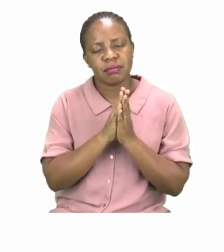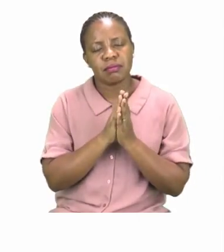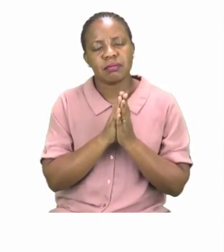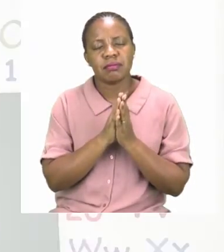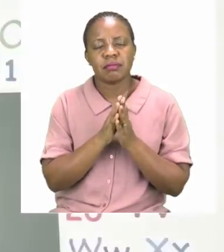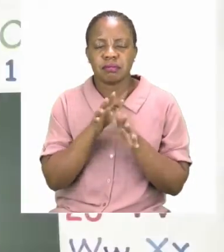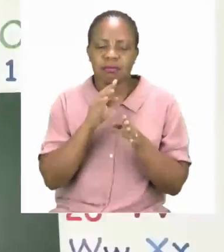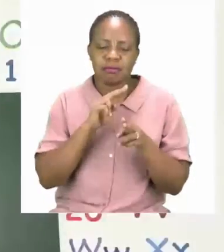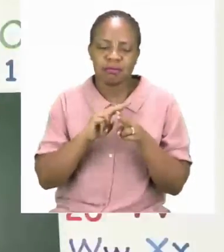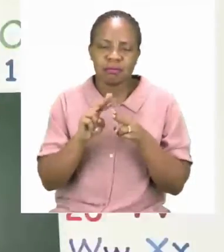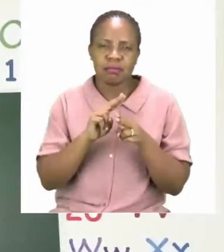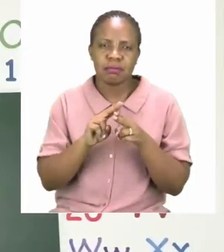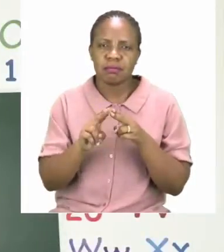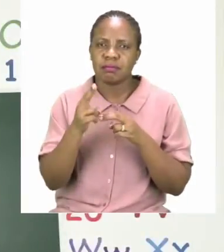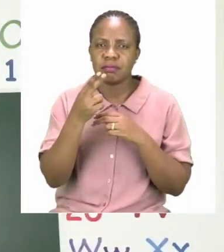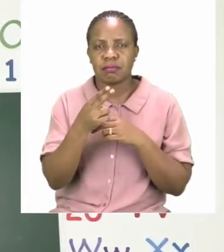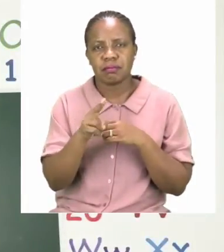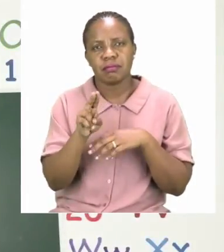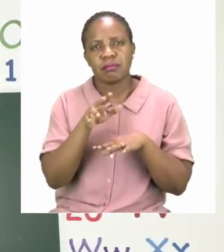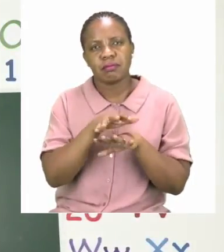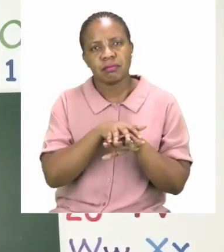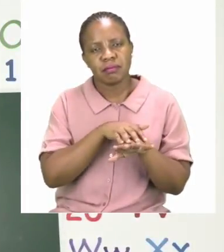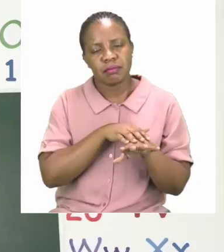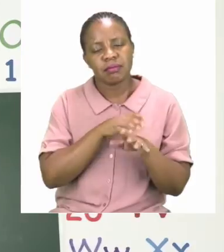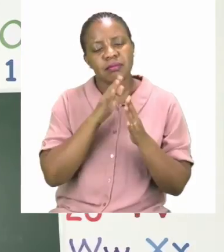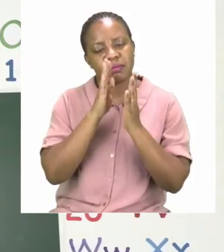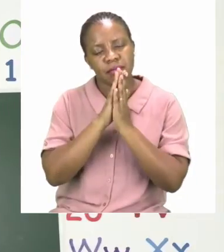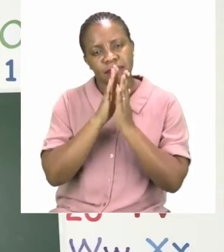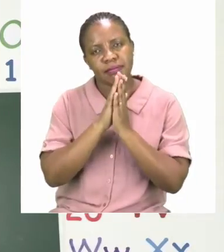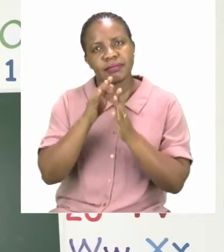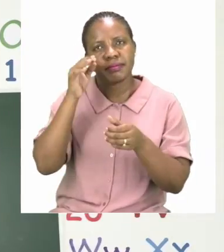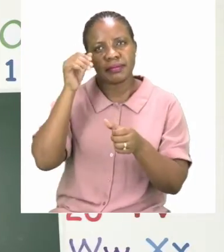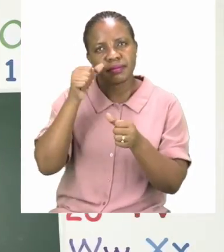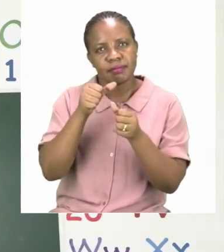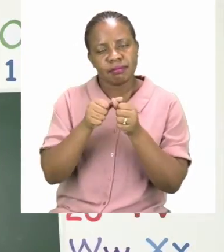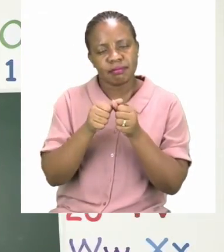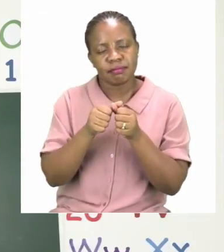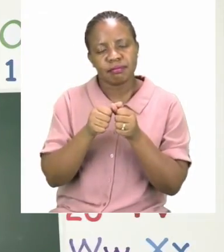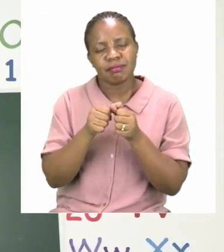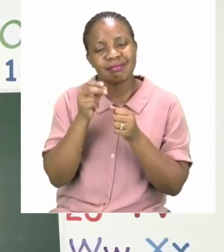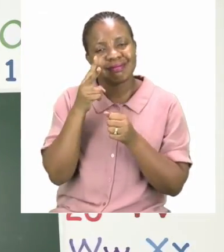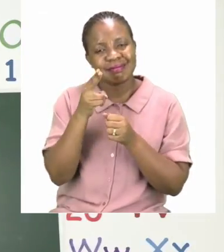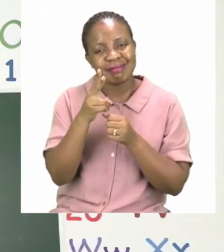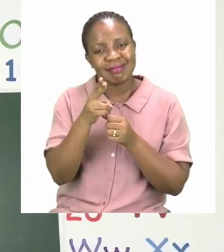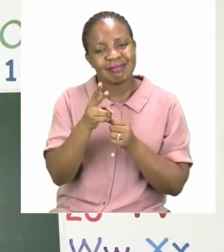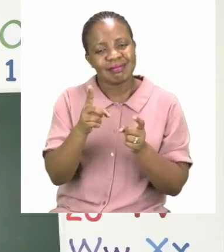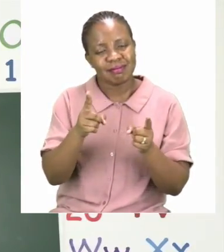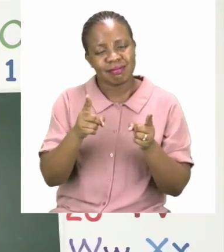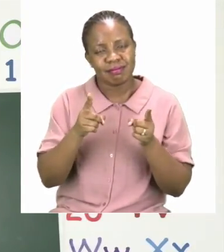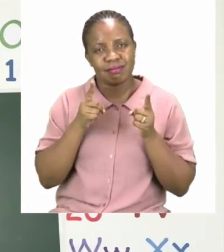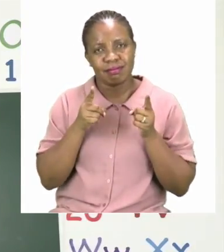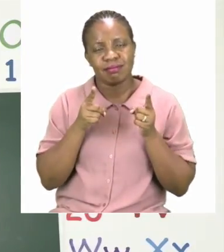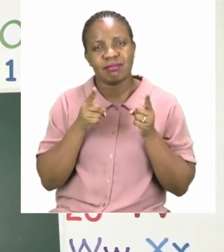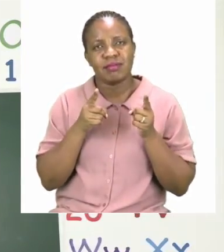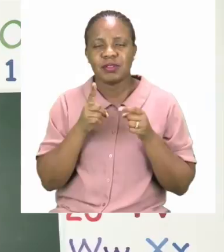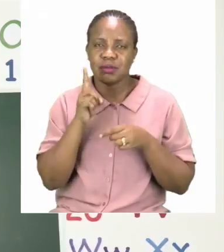holding things that might hurt you, like a pair of scissors. So when you cut out your